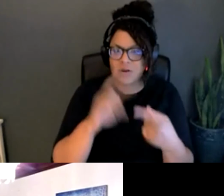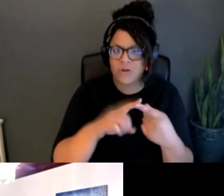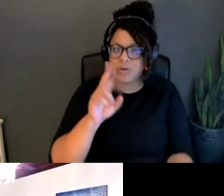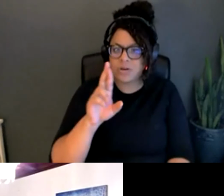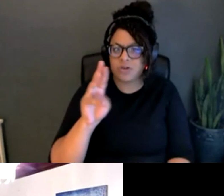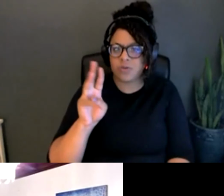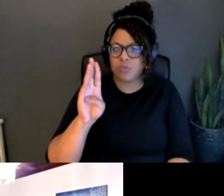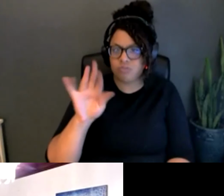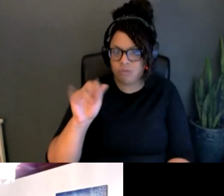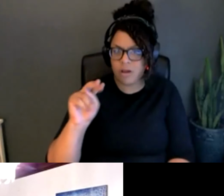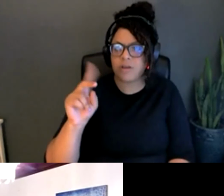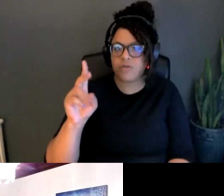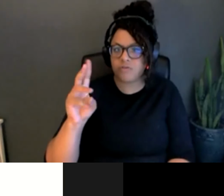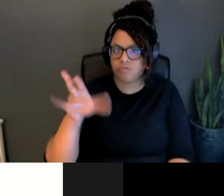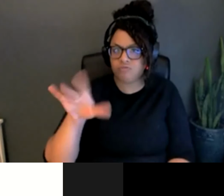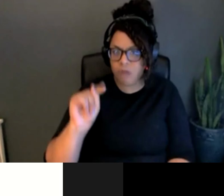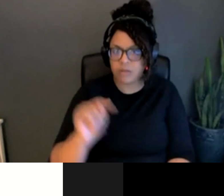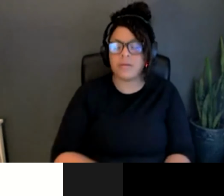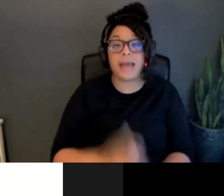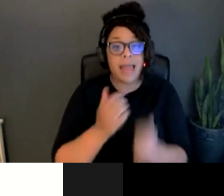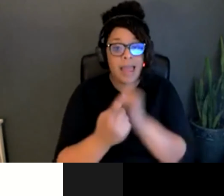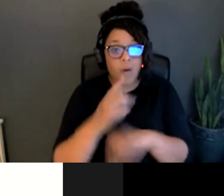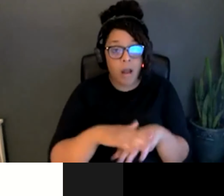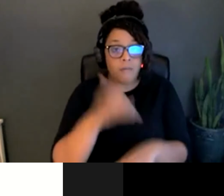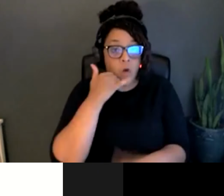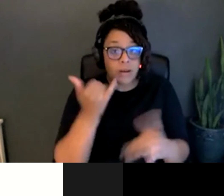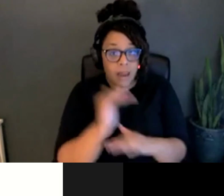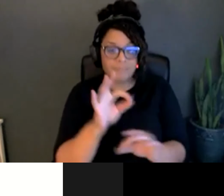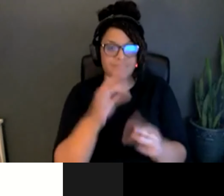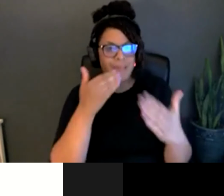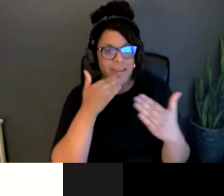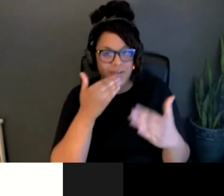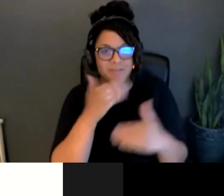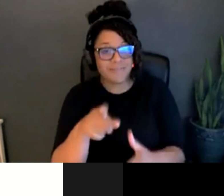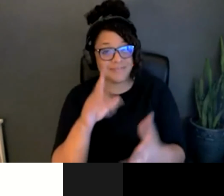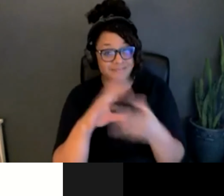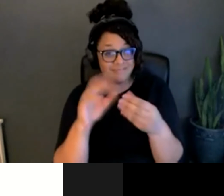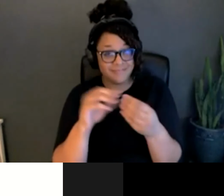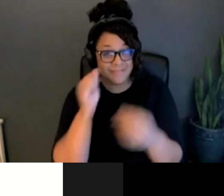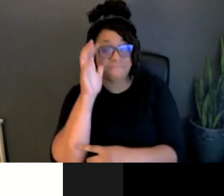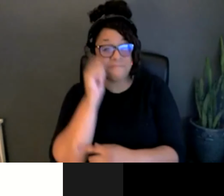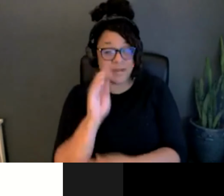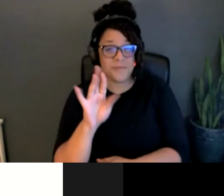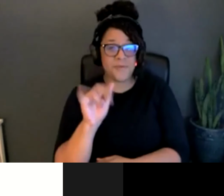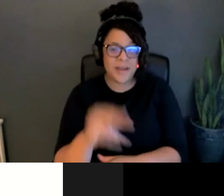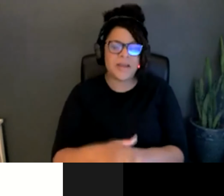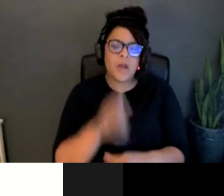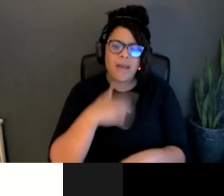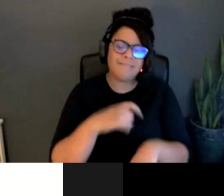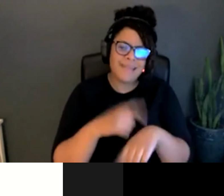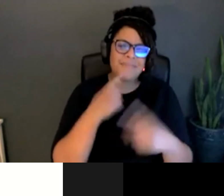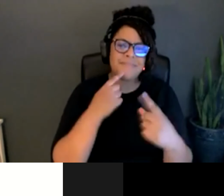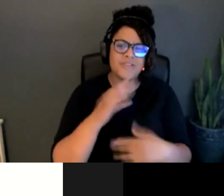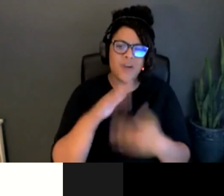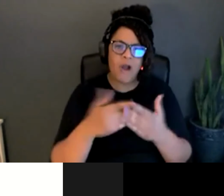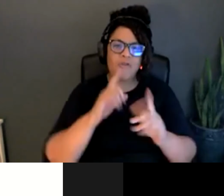evening. You know, this was amazing, Brian. And, you know, we don't have time to answer all of the questions